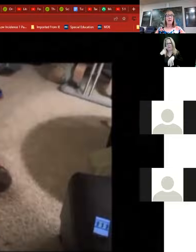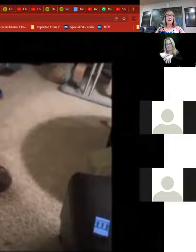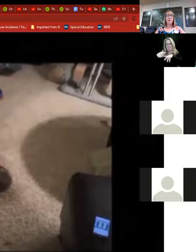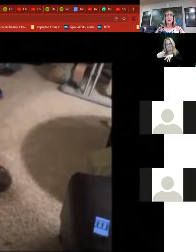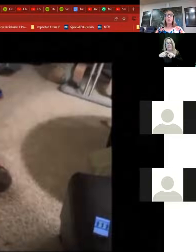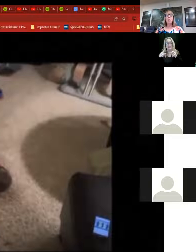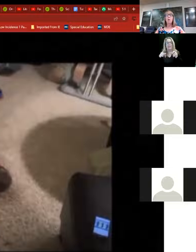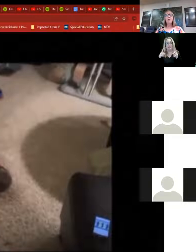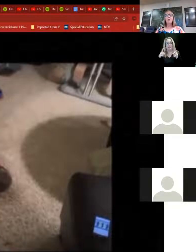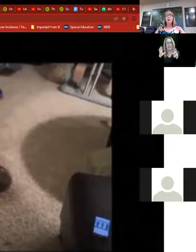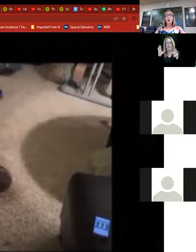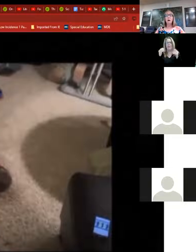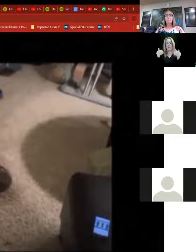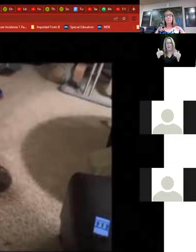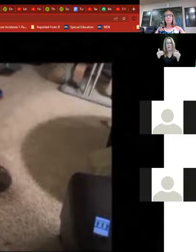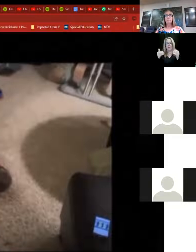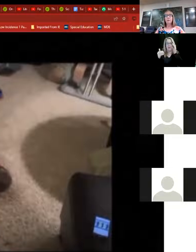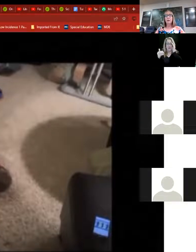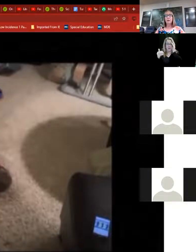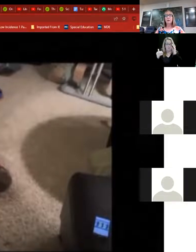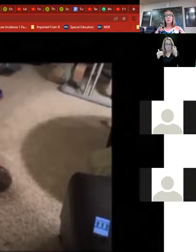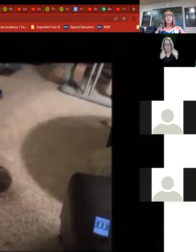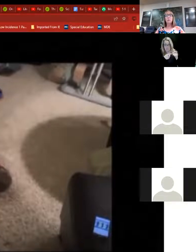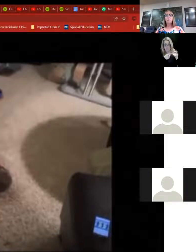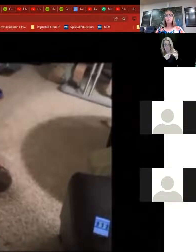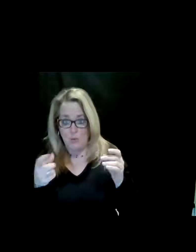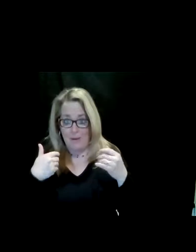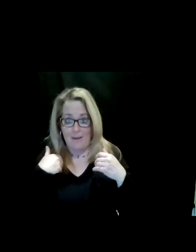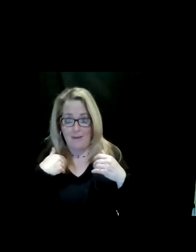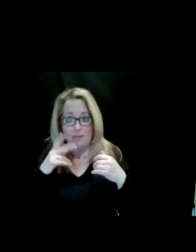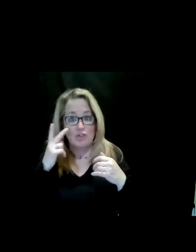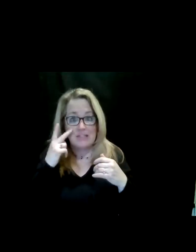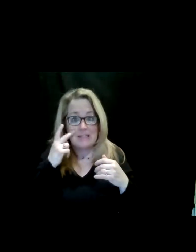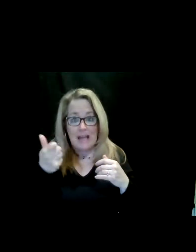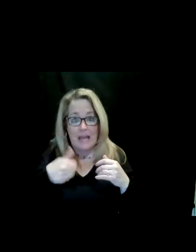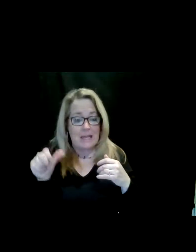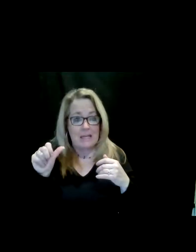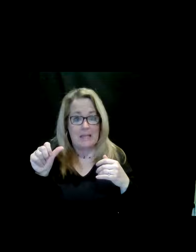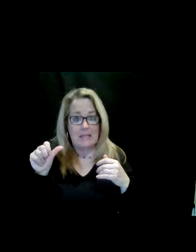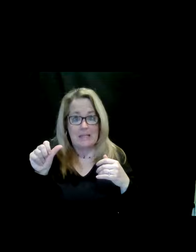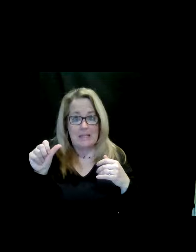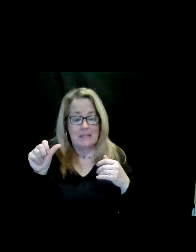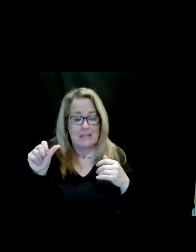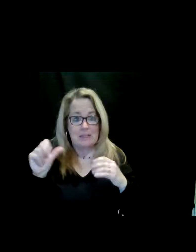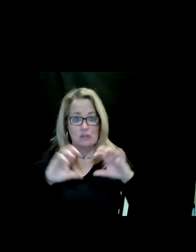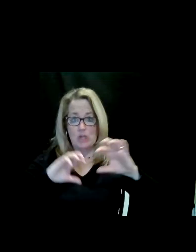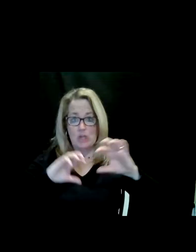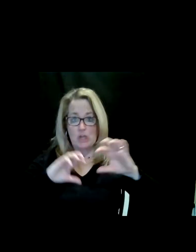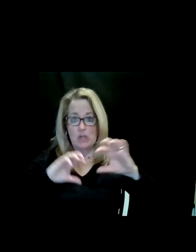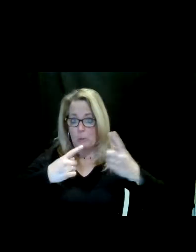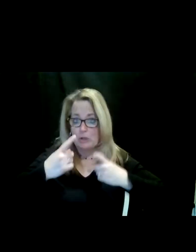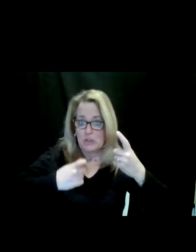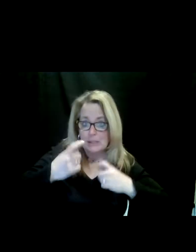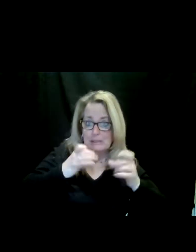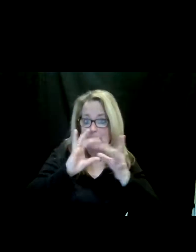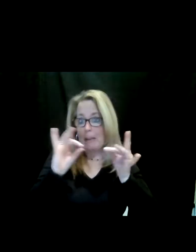ahead and were there, Kristen, were there any chat questions, comments,